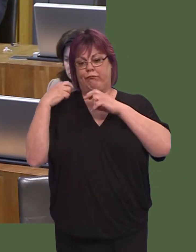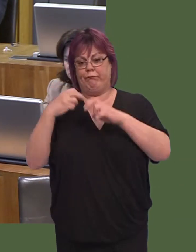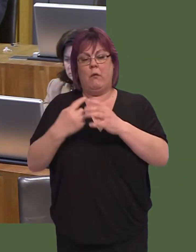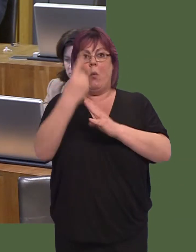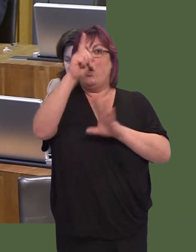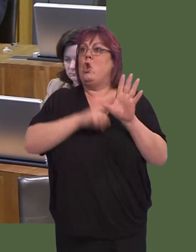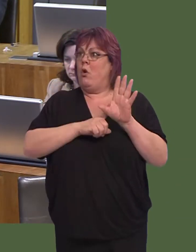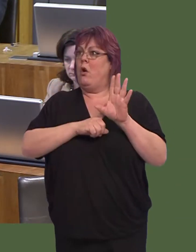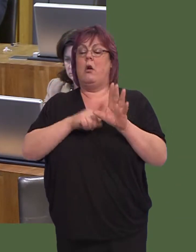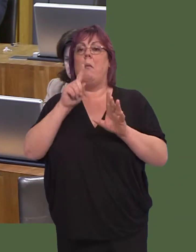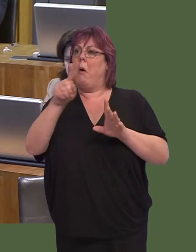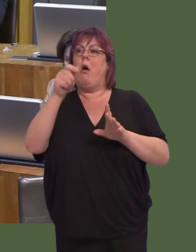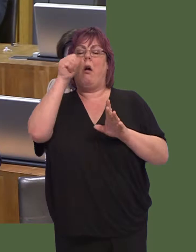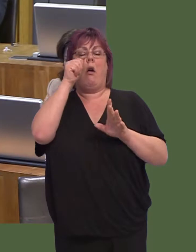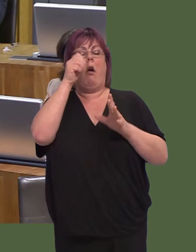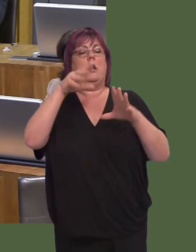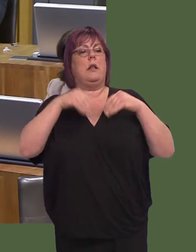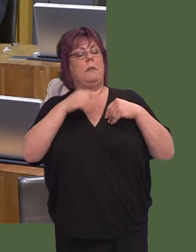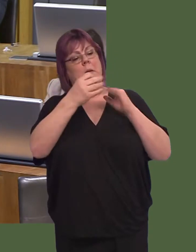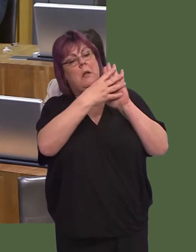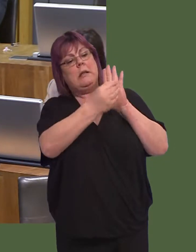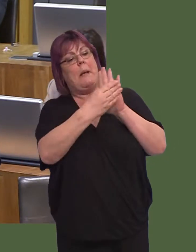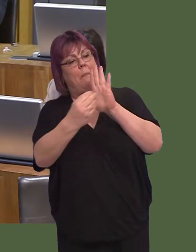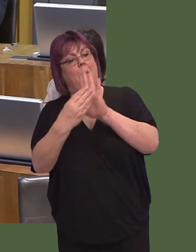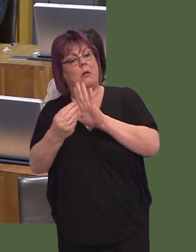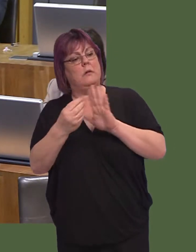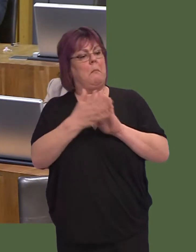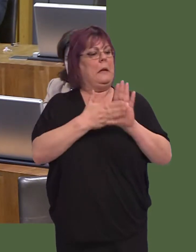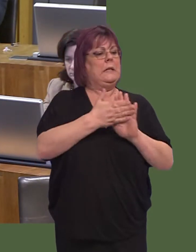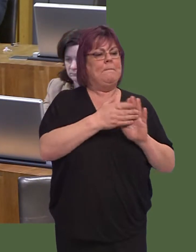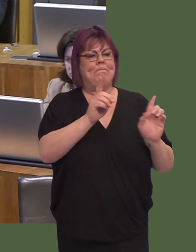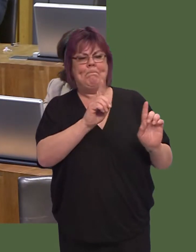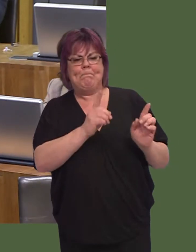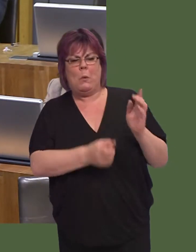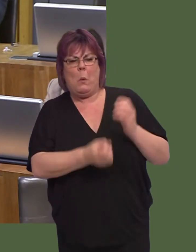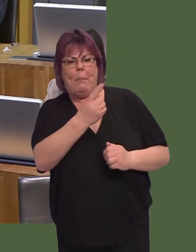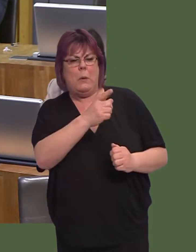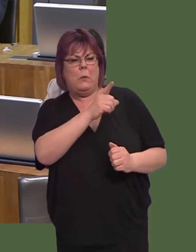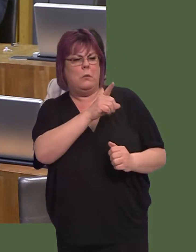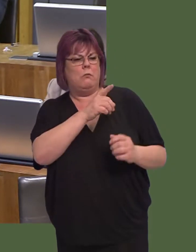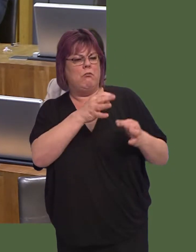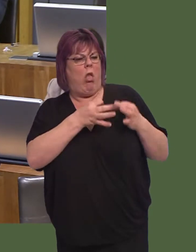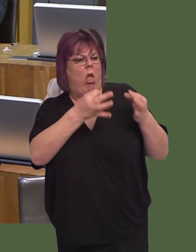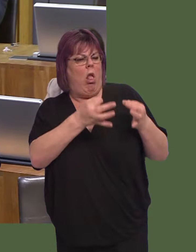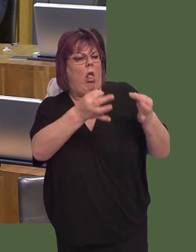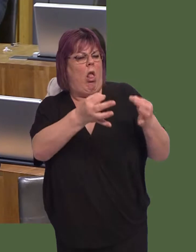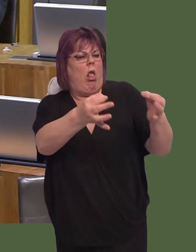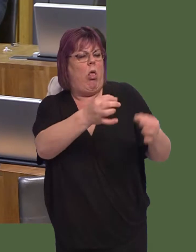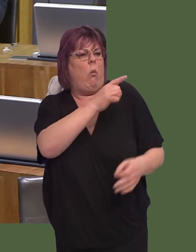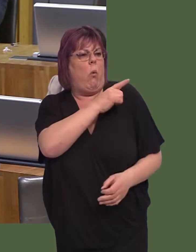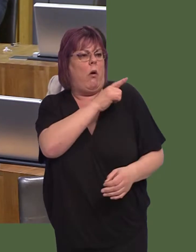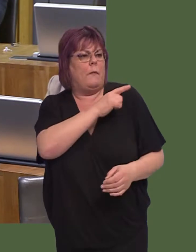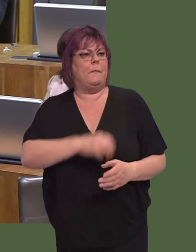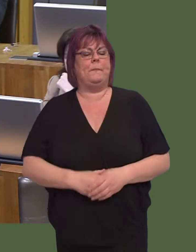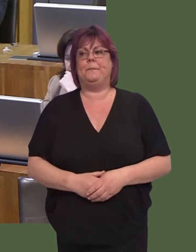year. But there will be examples that he has detailed which need to be looked at to see why such a situation has arisen. It is